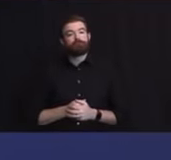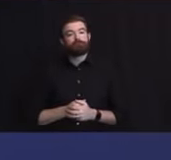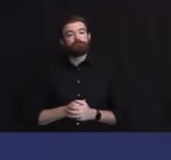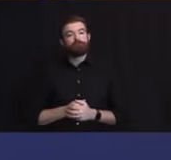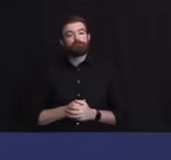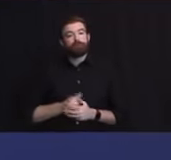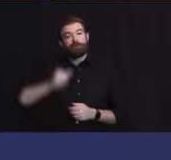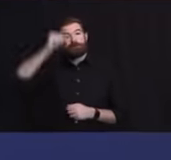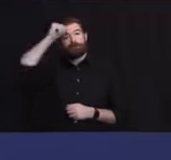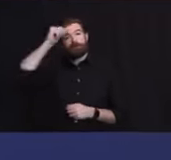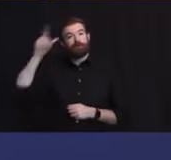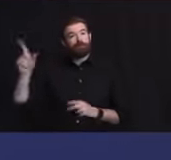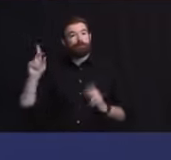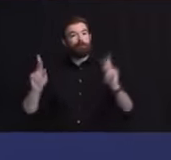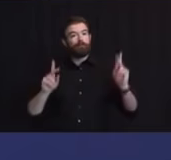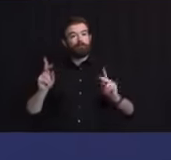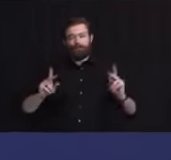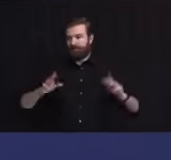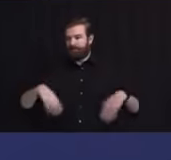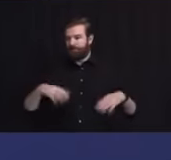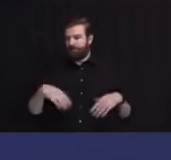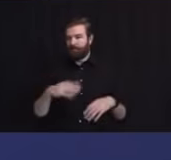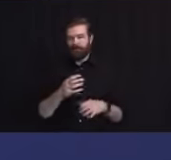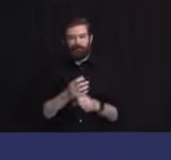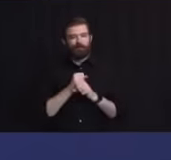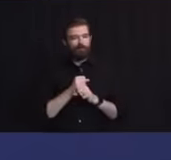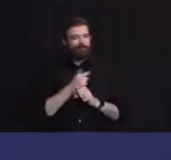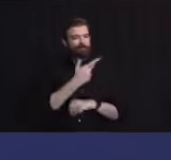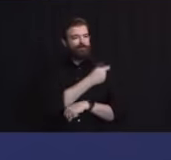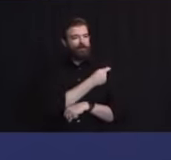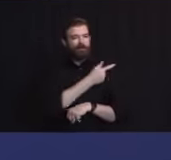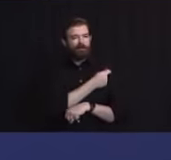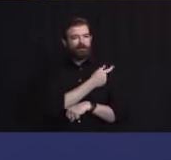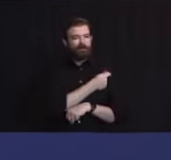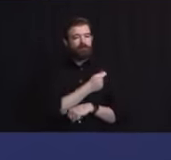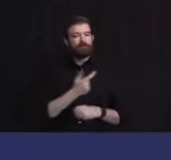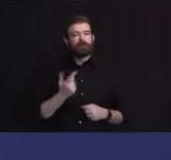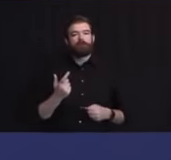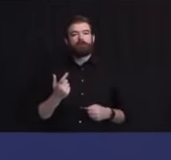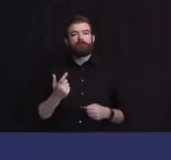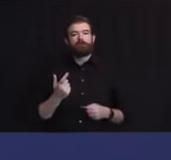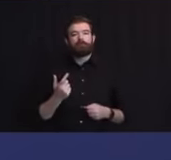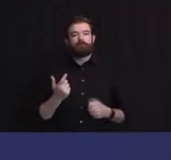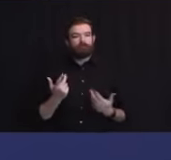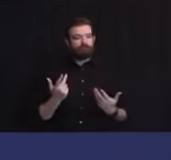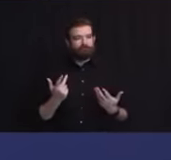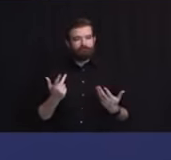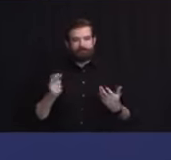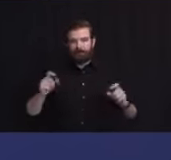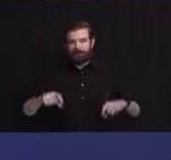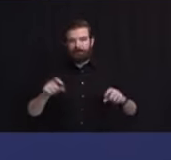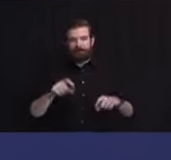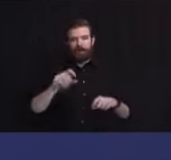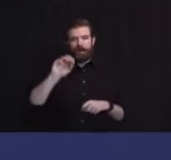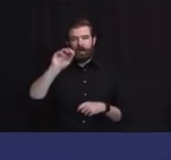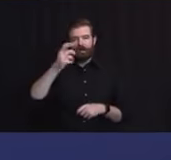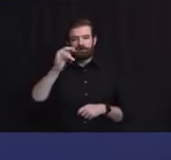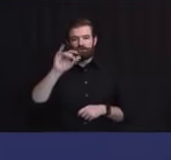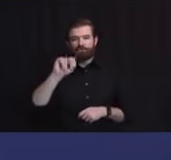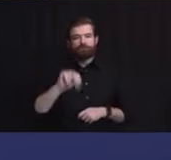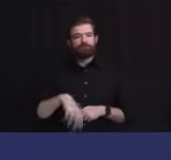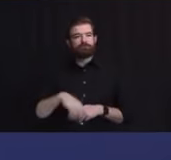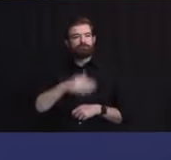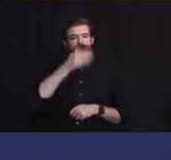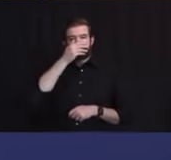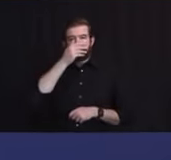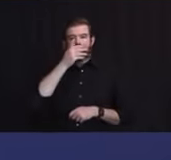we focus a lot on oxygen and PPE shortfalls, which are sadly, tragically true, but the root